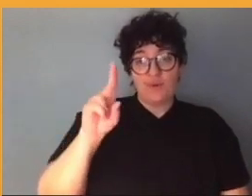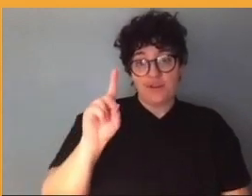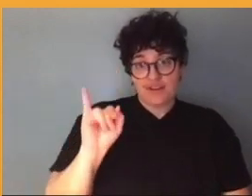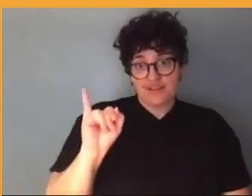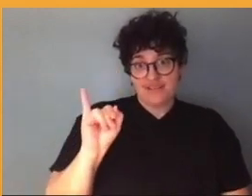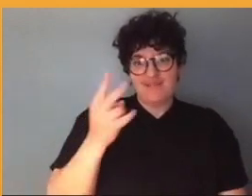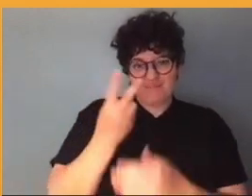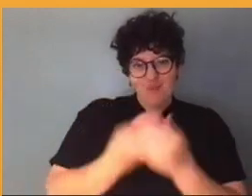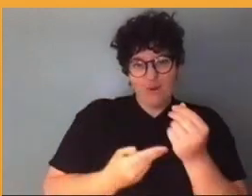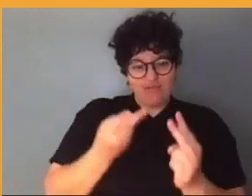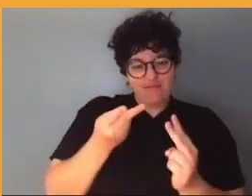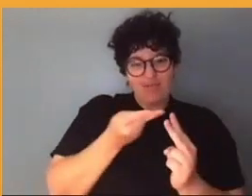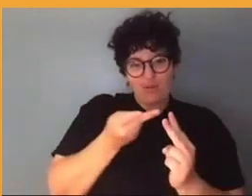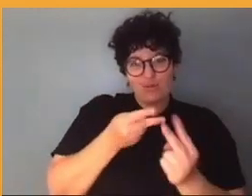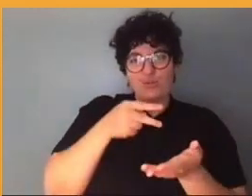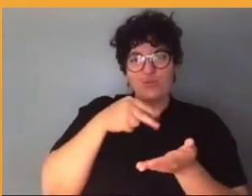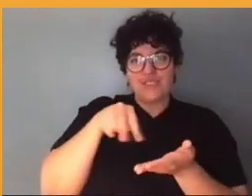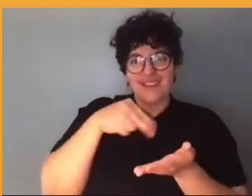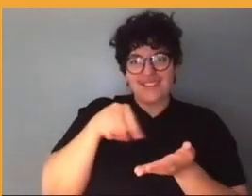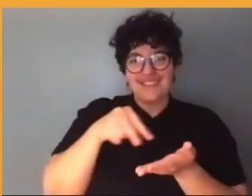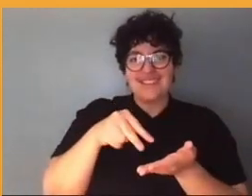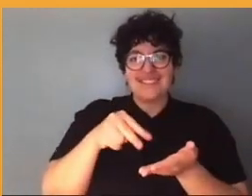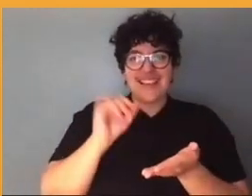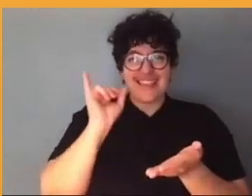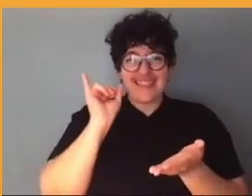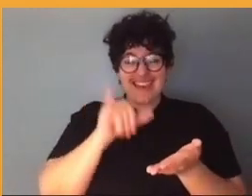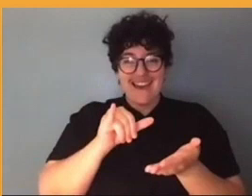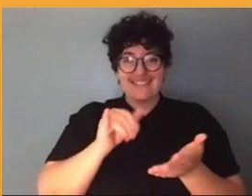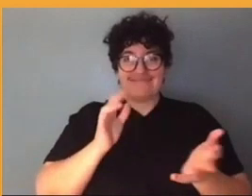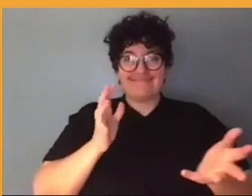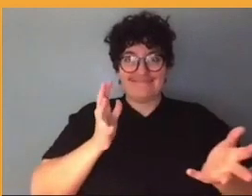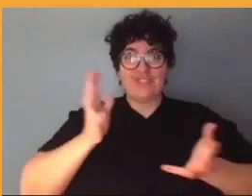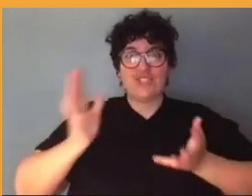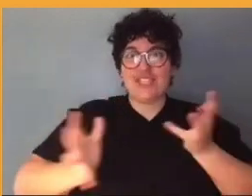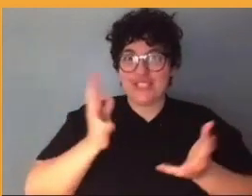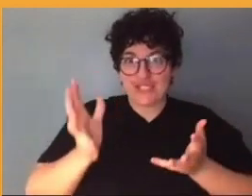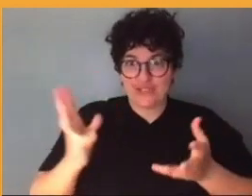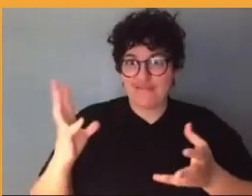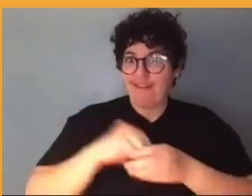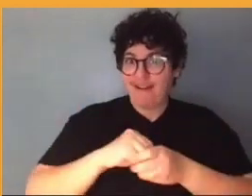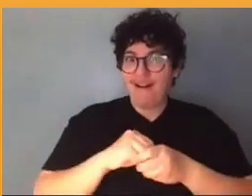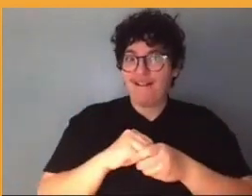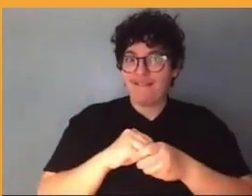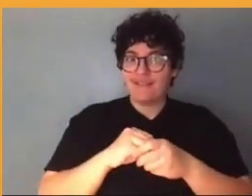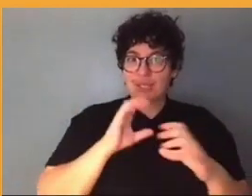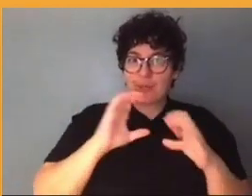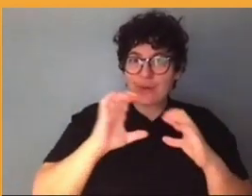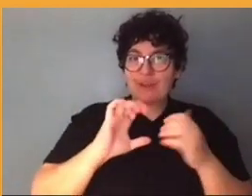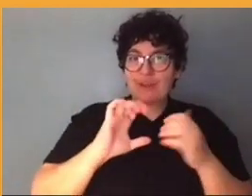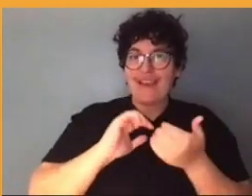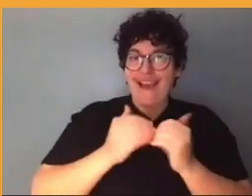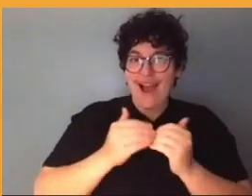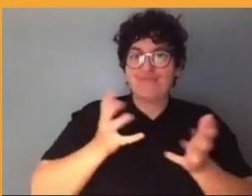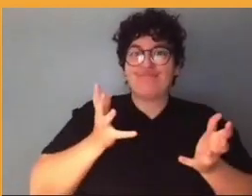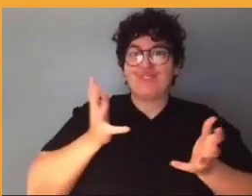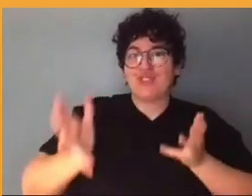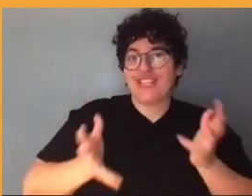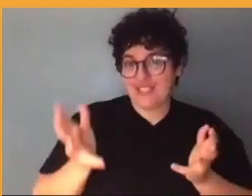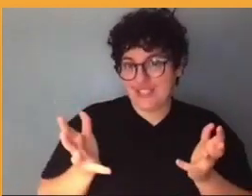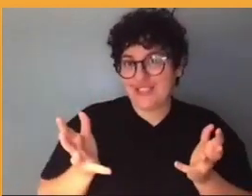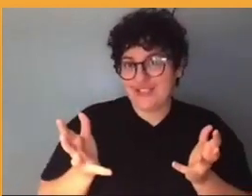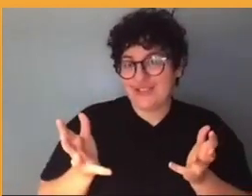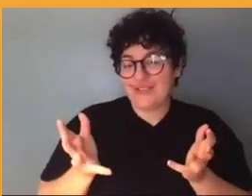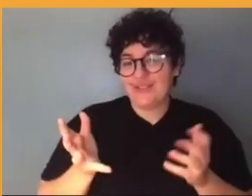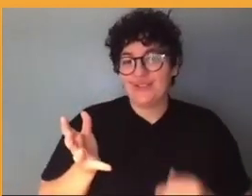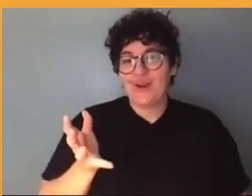of how we communicate through dance. And so I think this is an important conversation to have